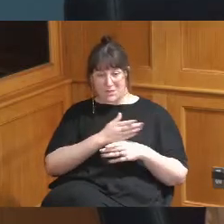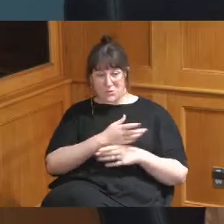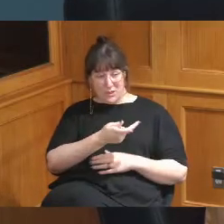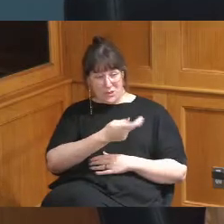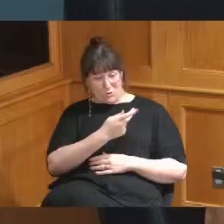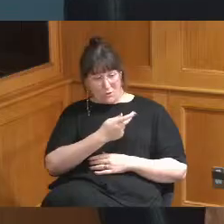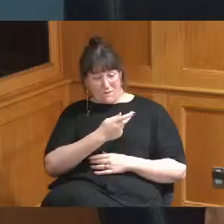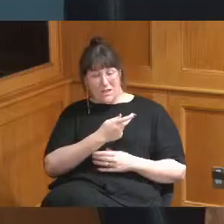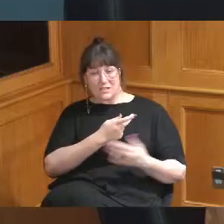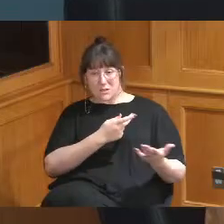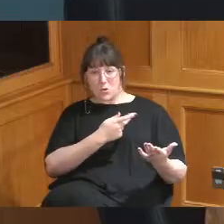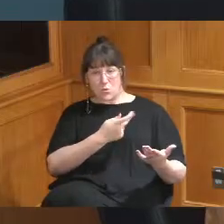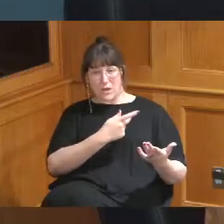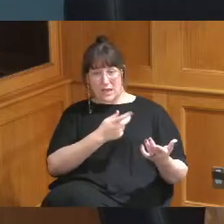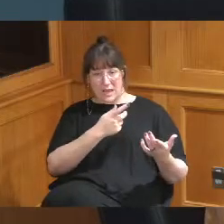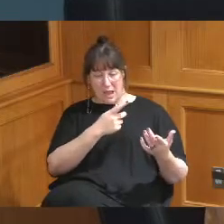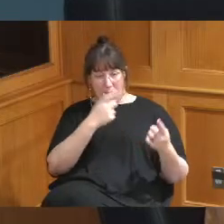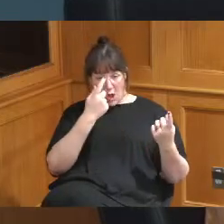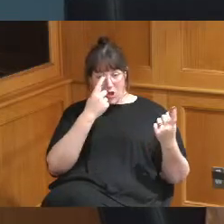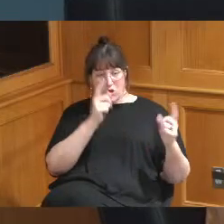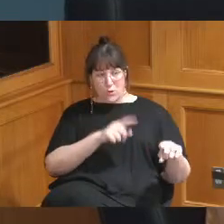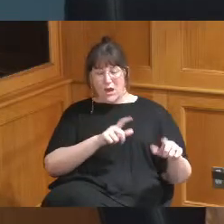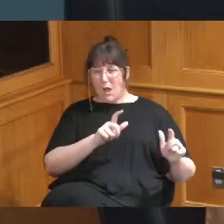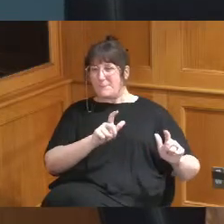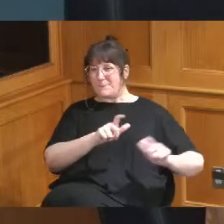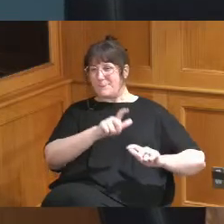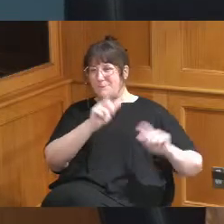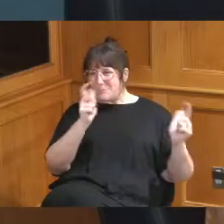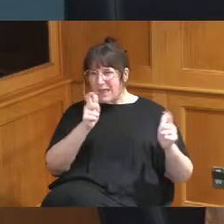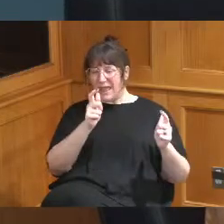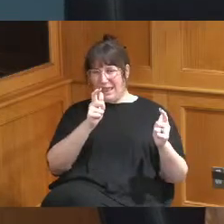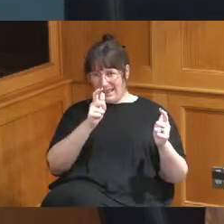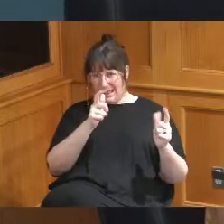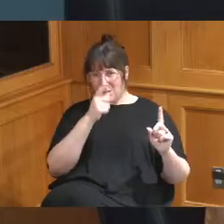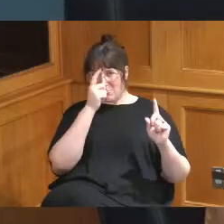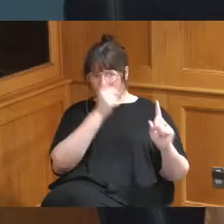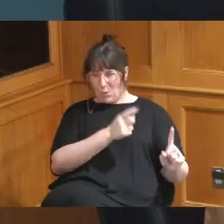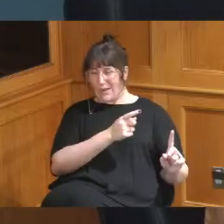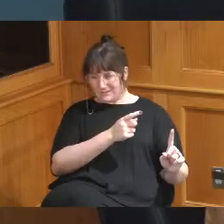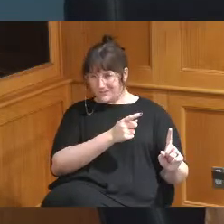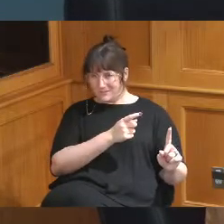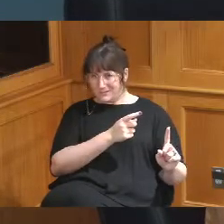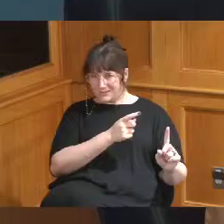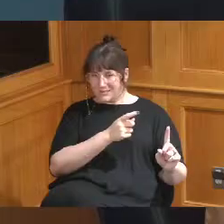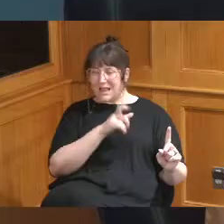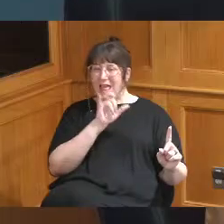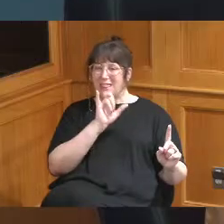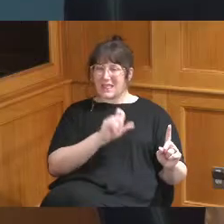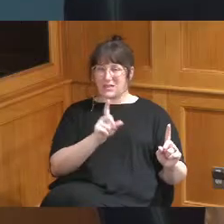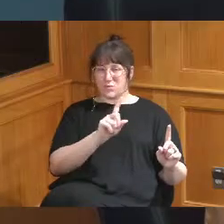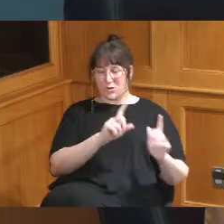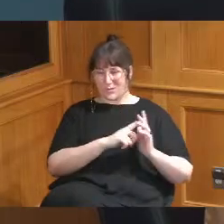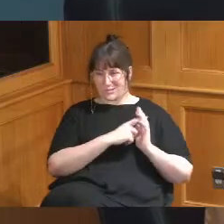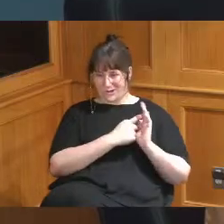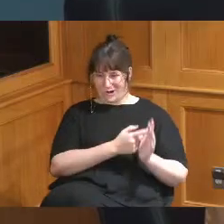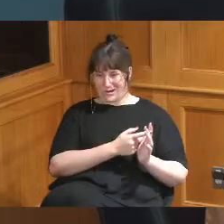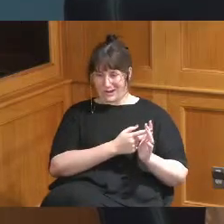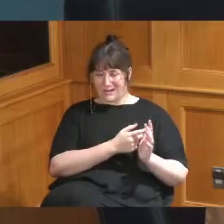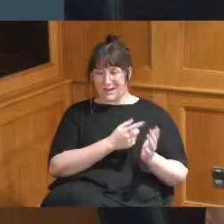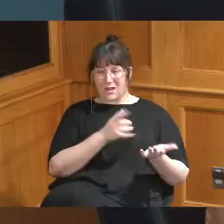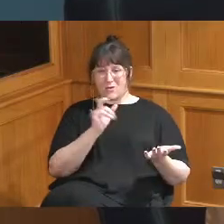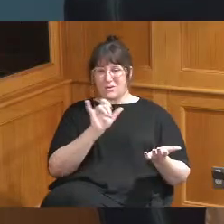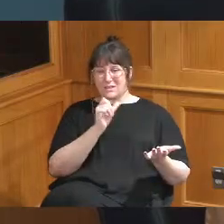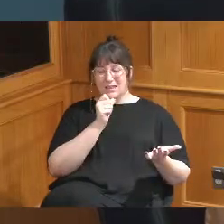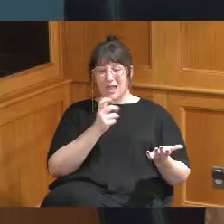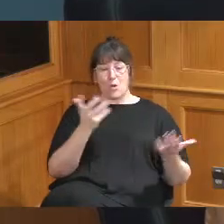team where we've agreed on some of the really big features of any lease. And that's where we started. It wasn't really like, what did they